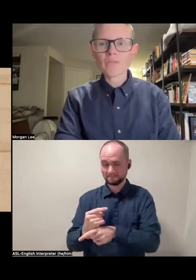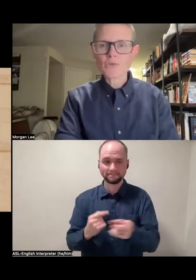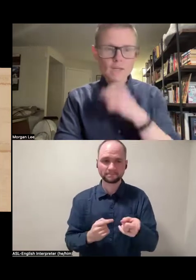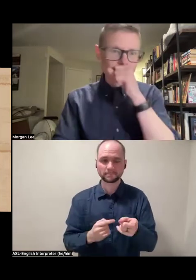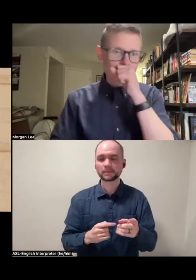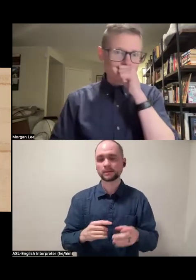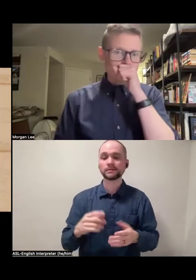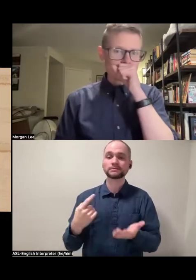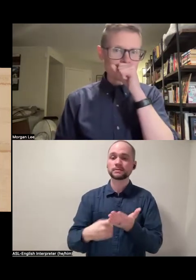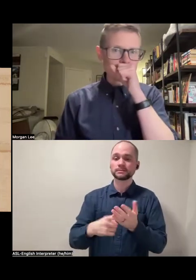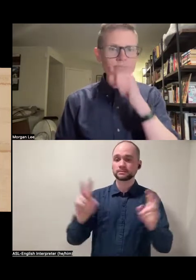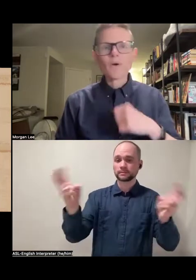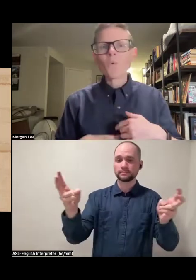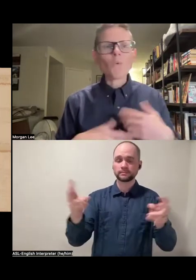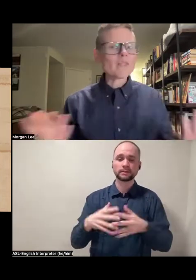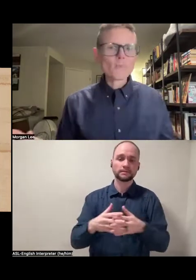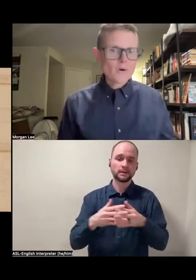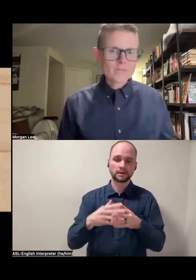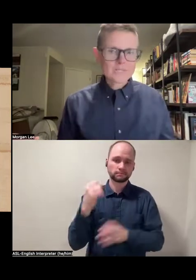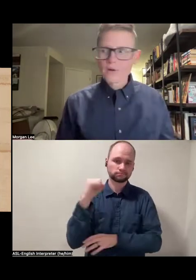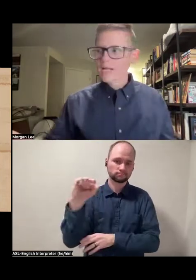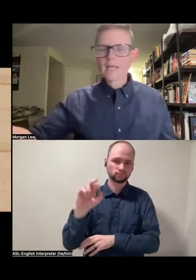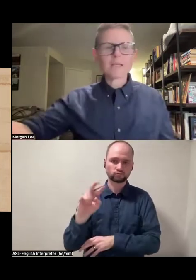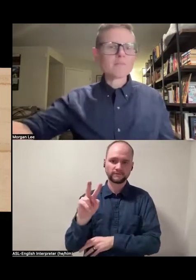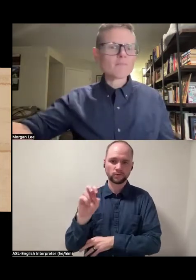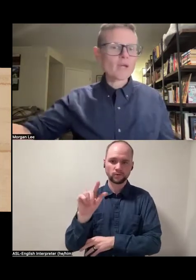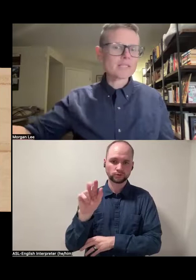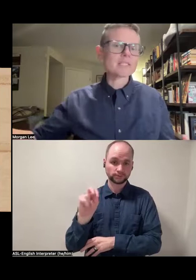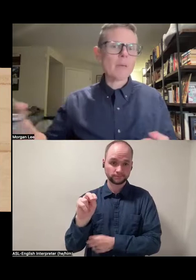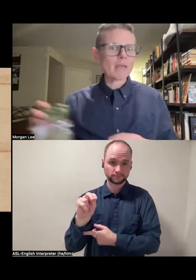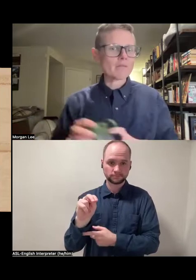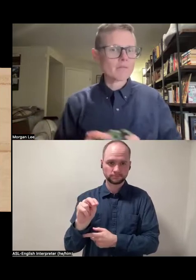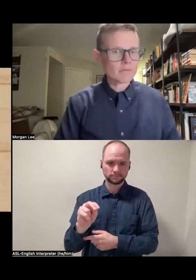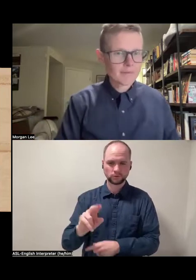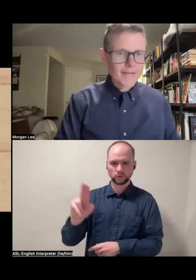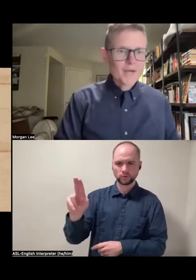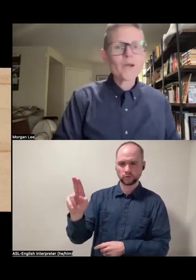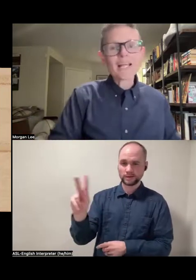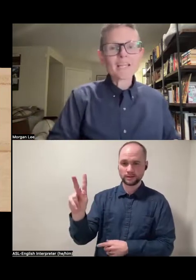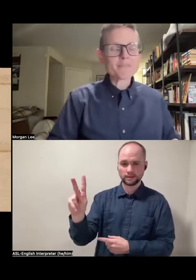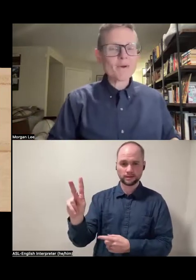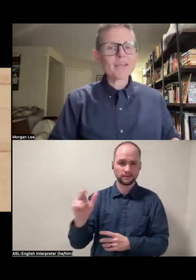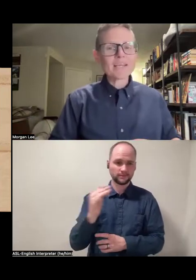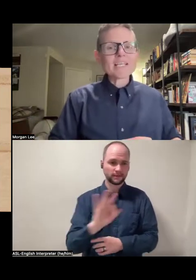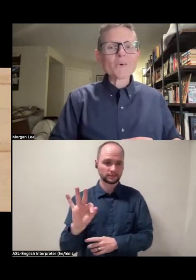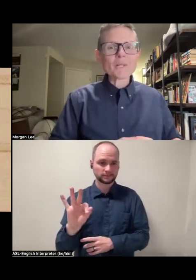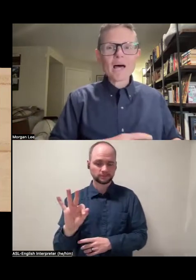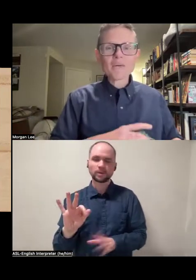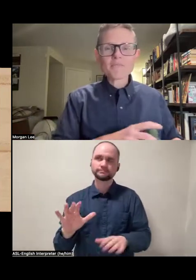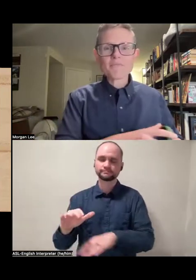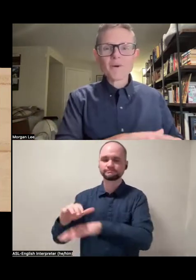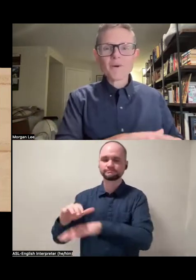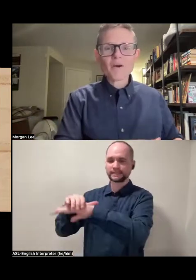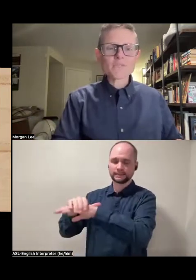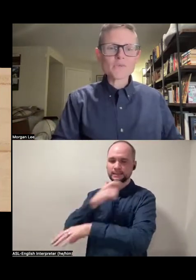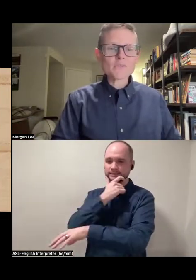American Revolution. What in the world is the United Kingdom, France, and Spain? Or England, I'm sorry. So a lot